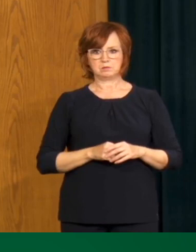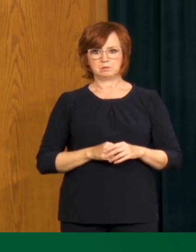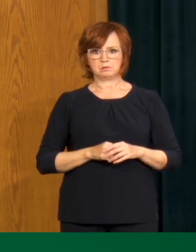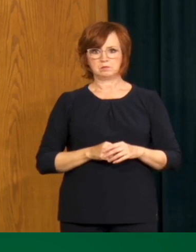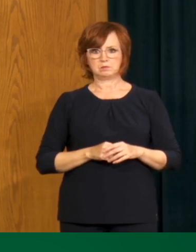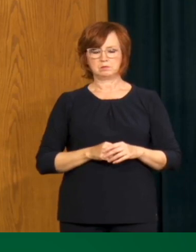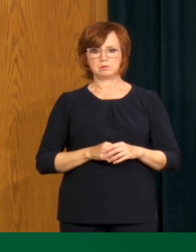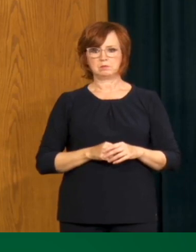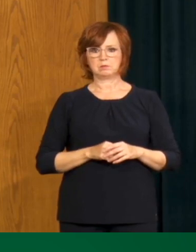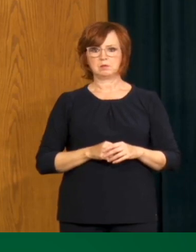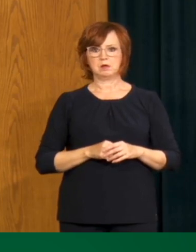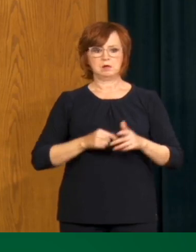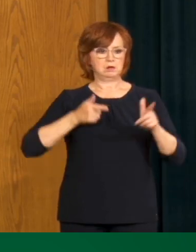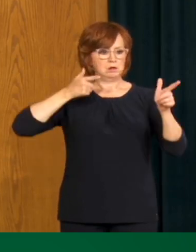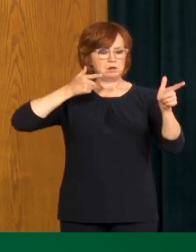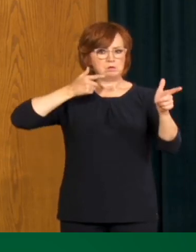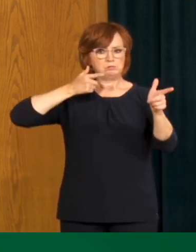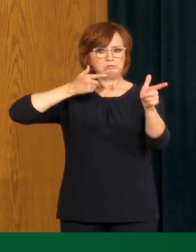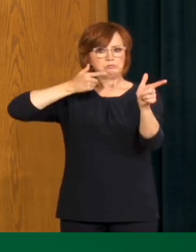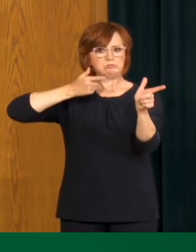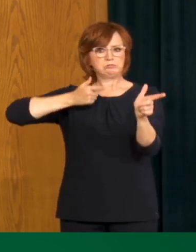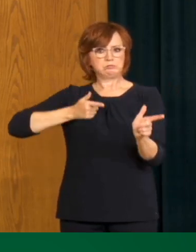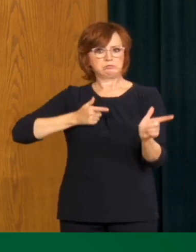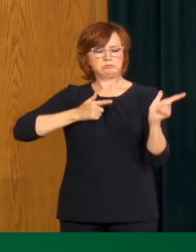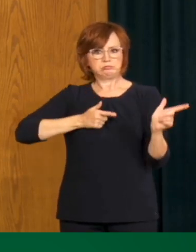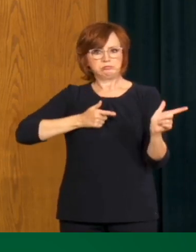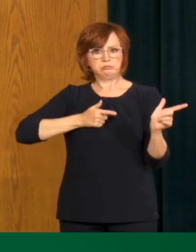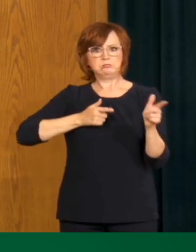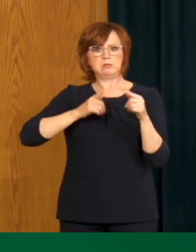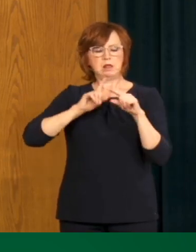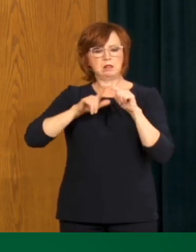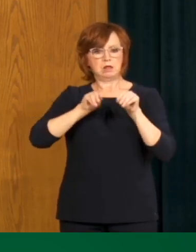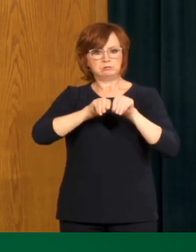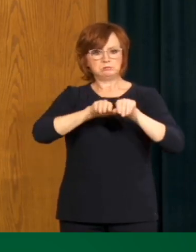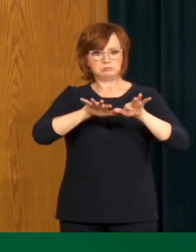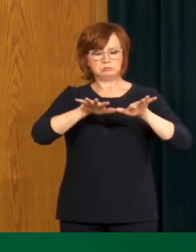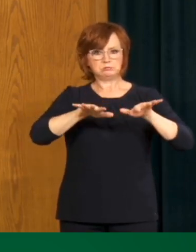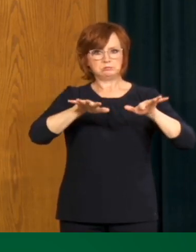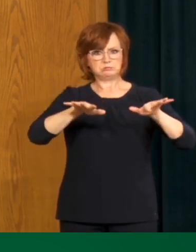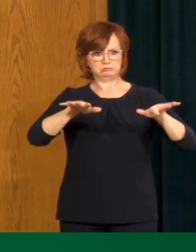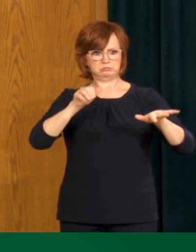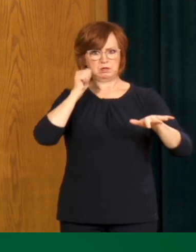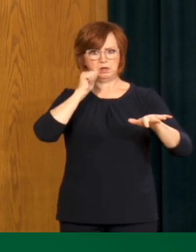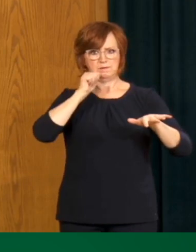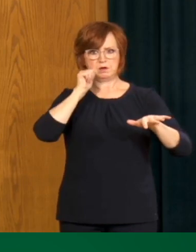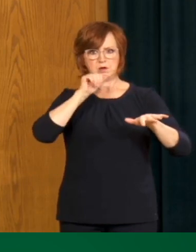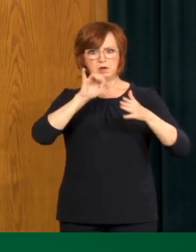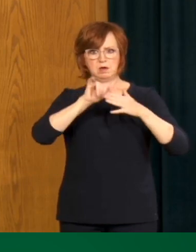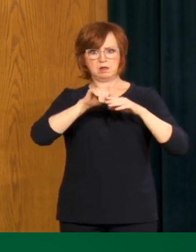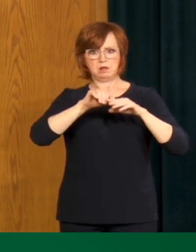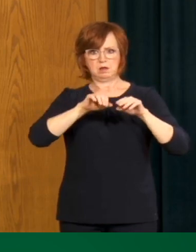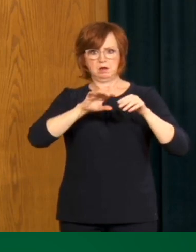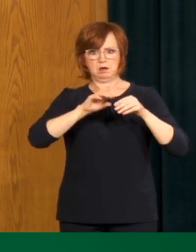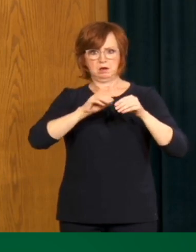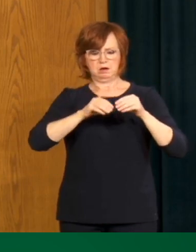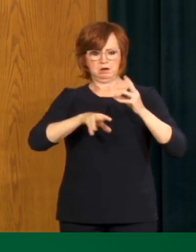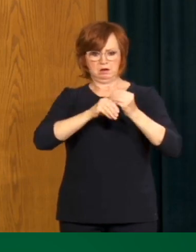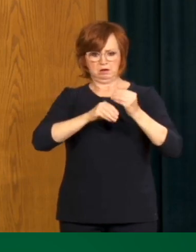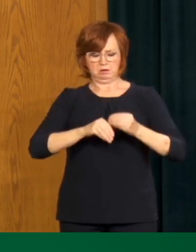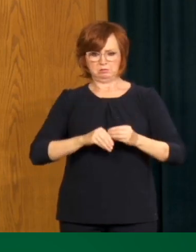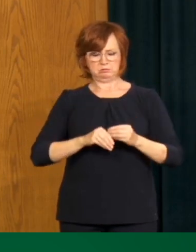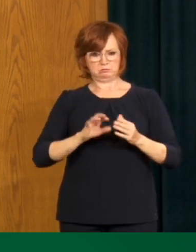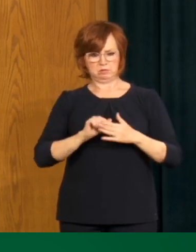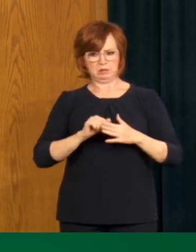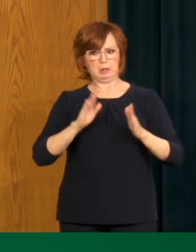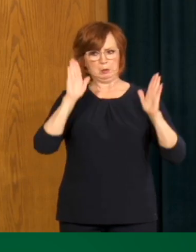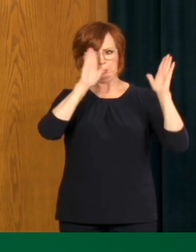that is expanding day by day by stealth on their website, and that's extremely concerning. It's extremely concerning, not only the introduction of this